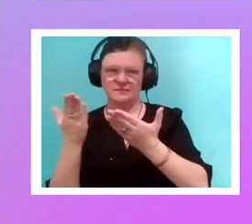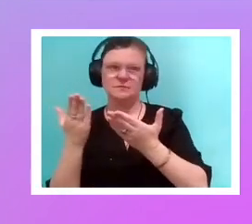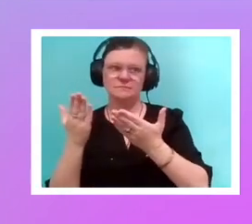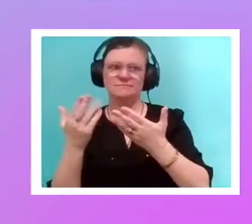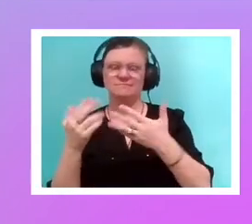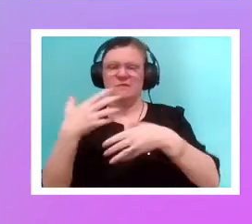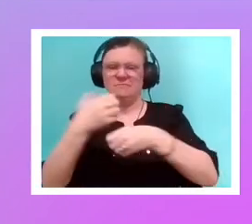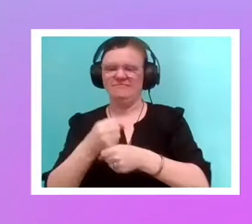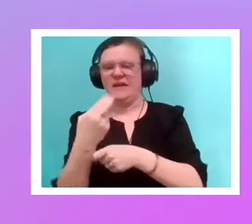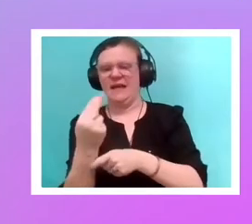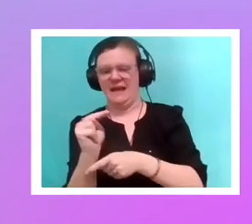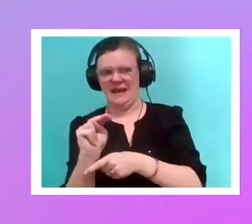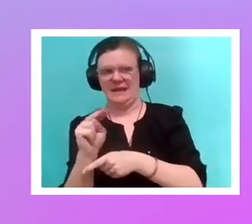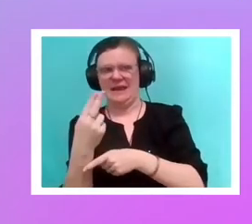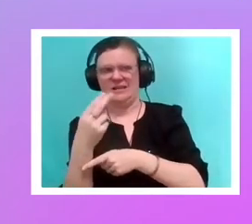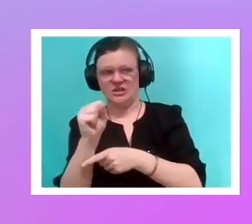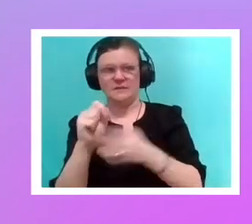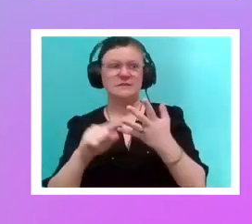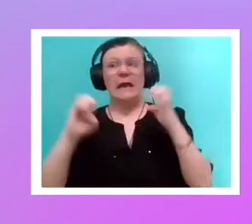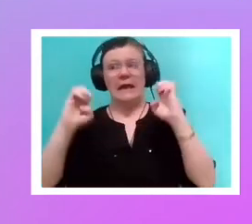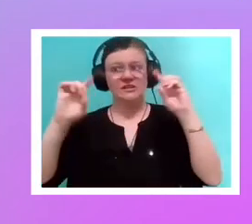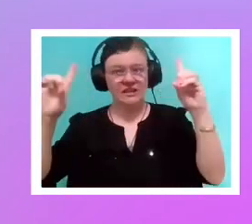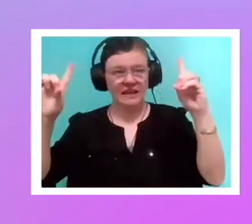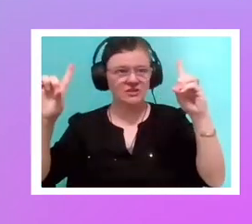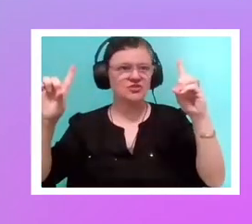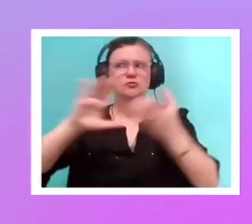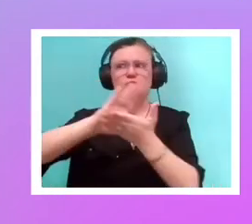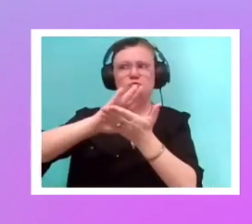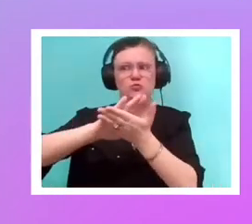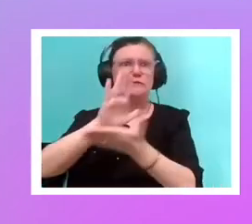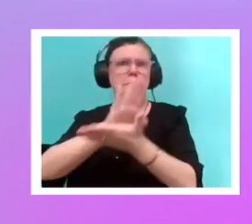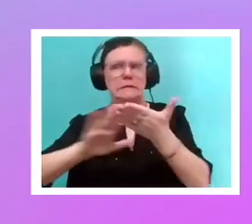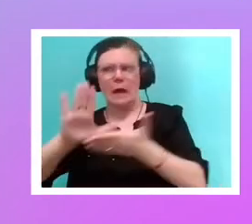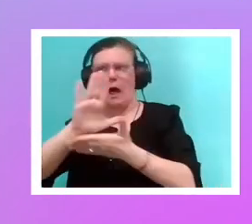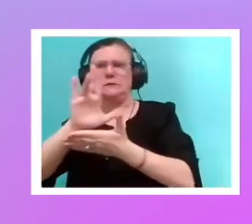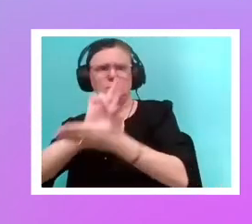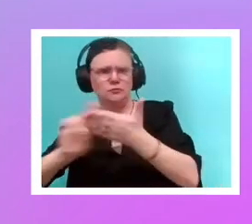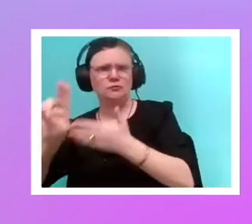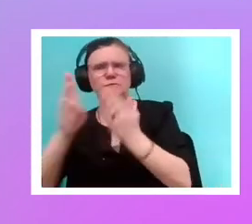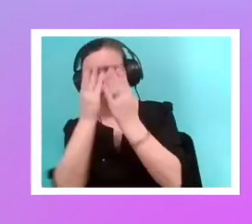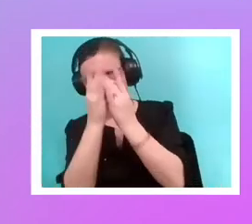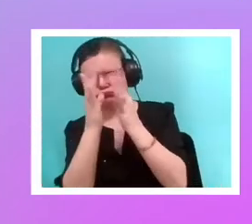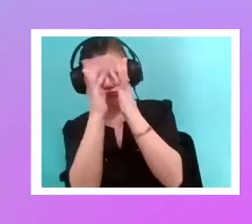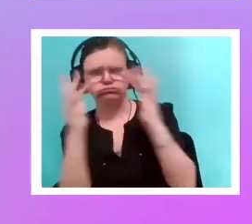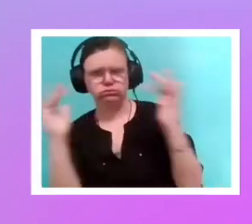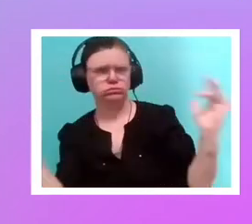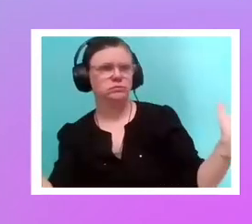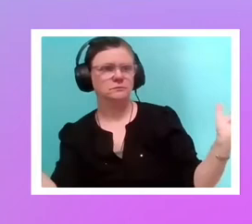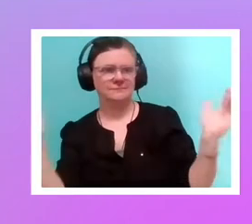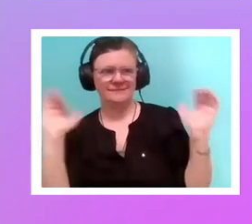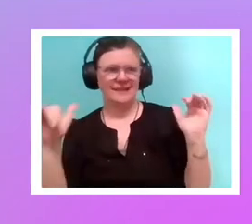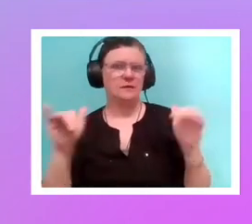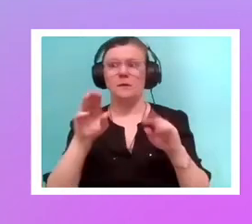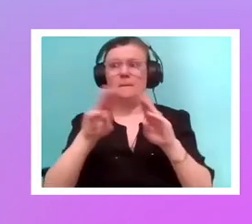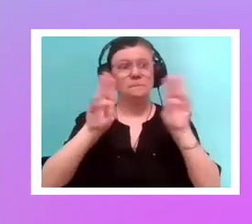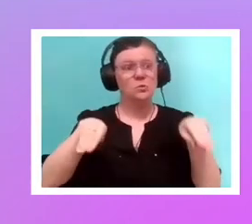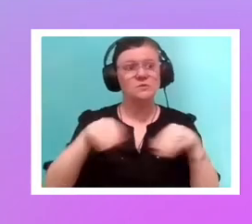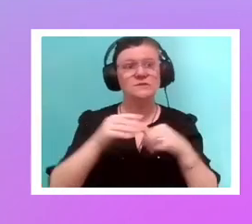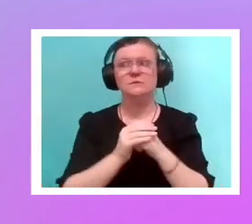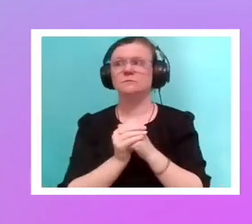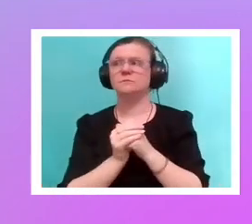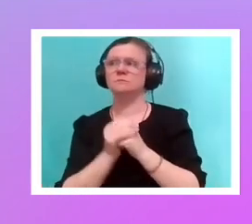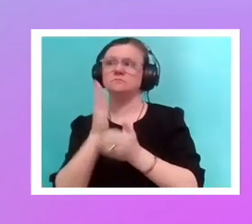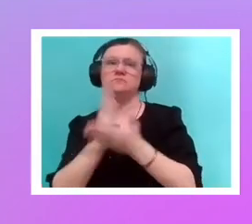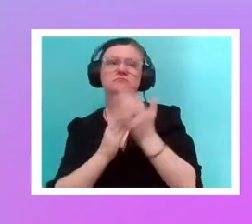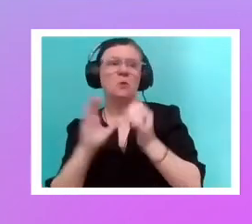known, and education across schools, colleges, universities. There's many other aspects to it, like museums, some